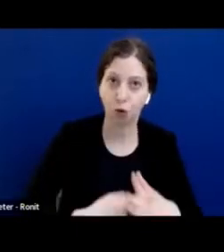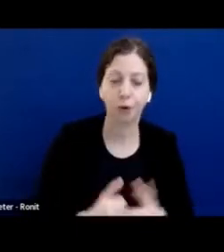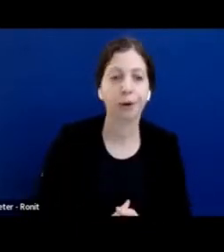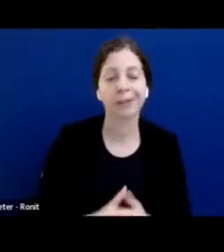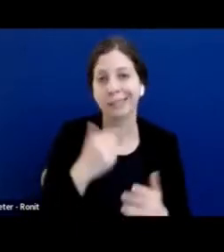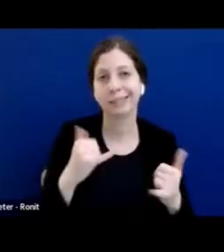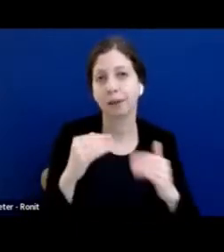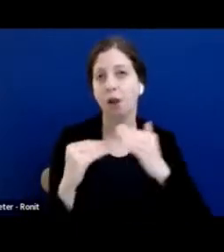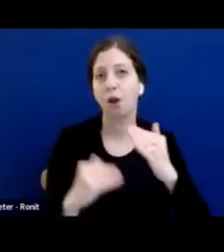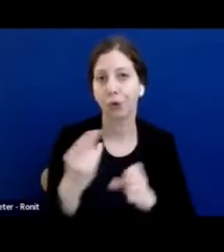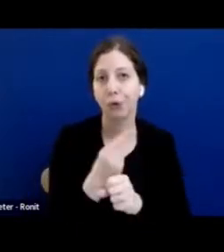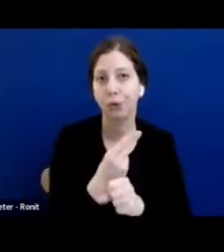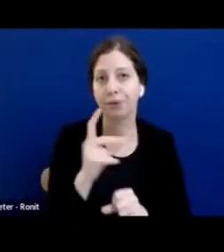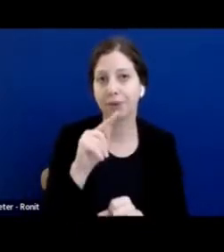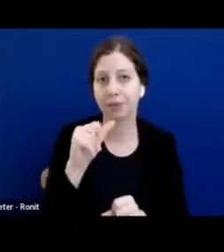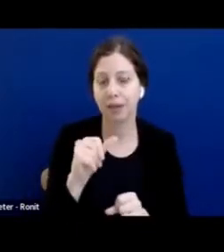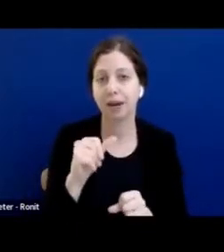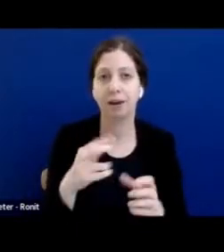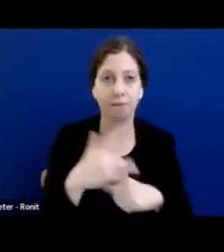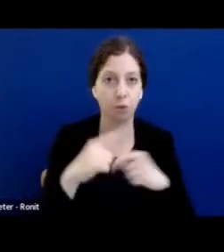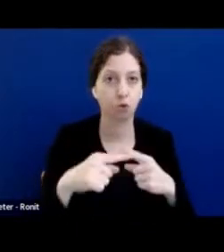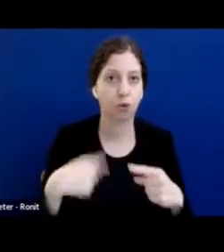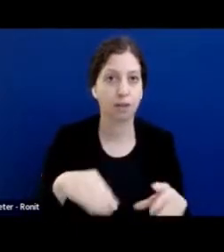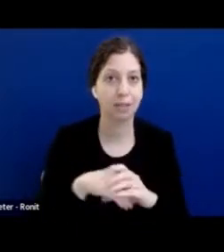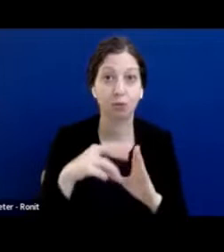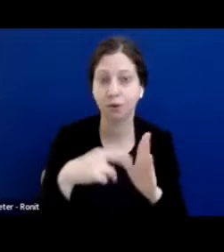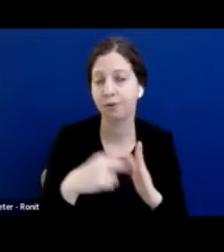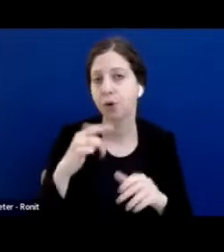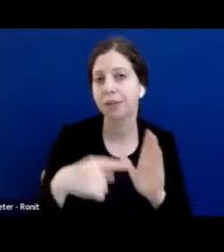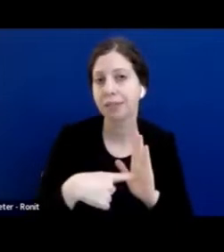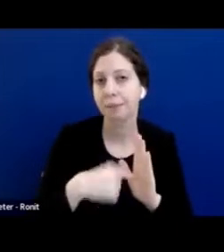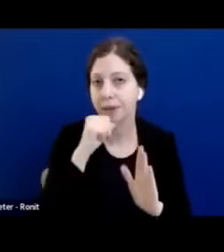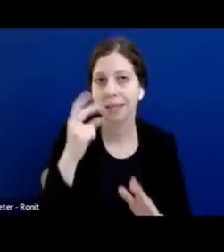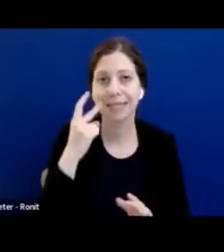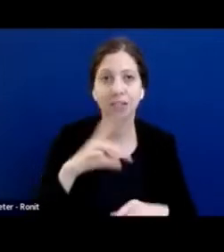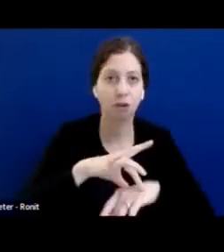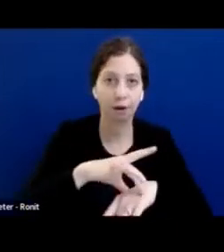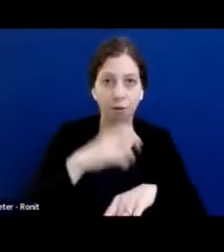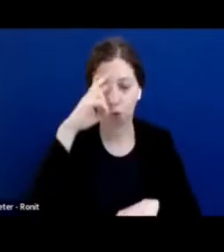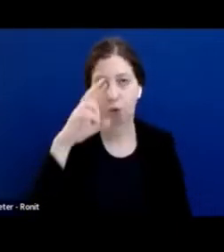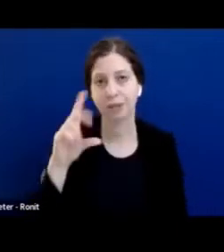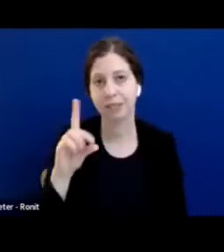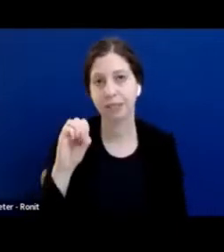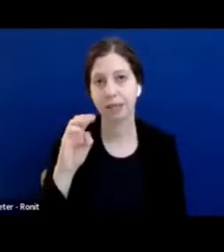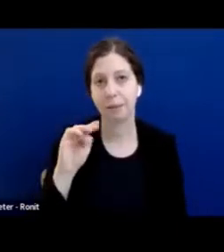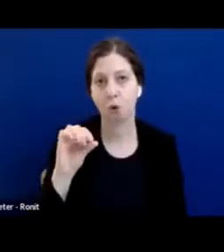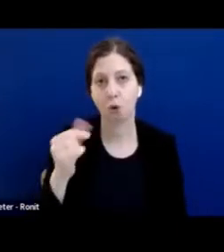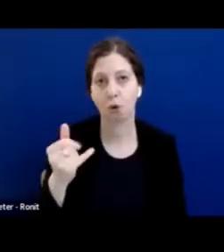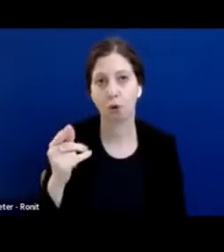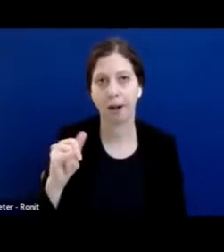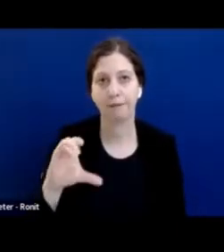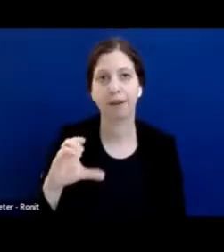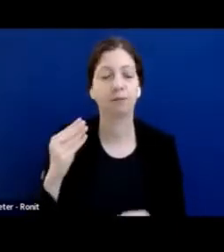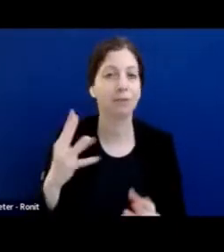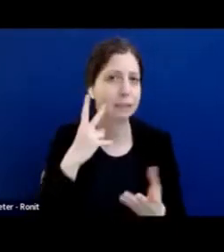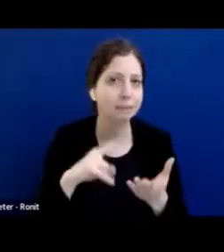full data available to us in the registry. For example, we haven't looked at the geographic or demographic information to see what might tell us.